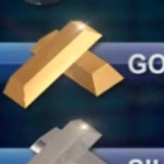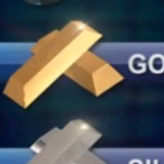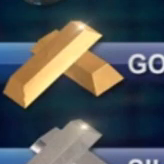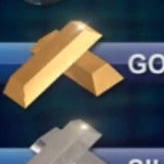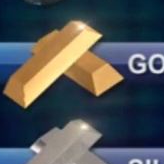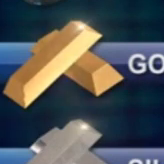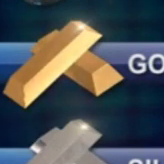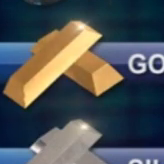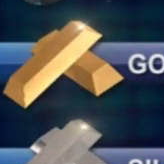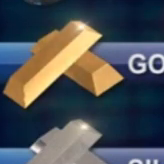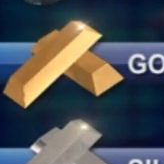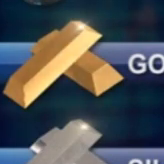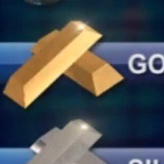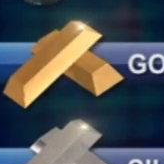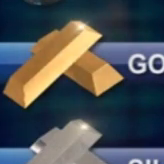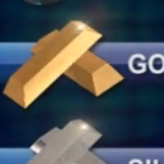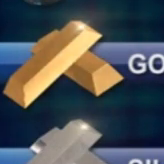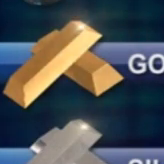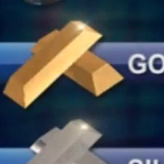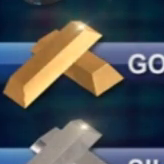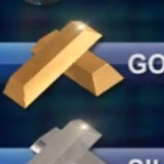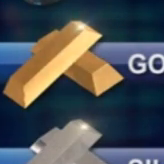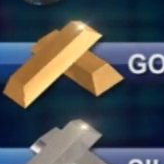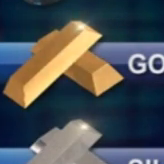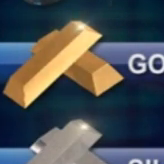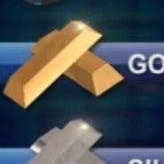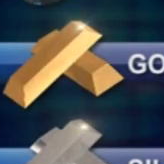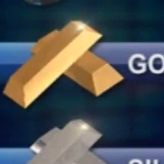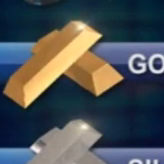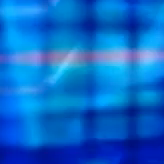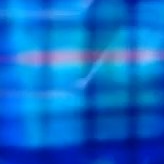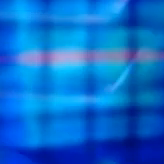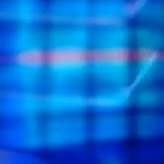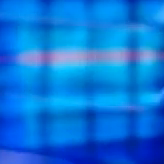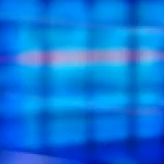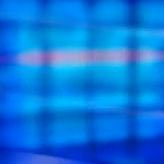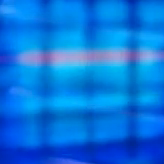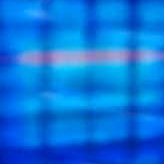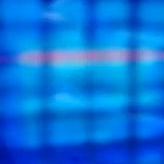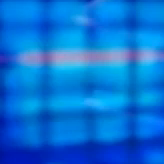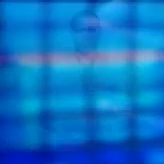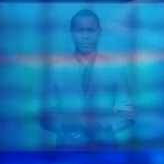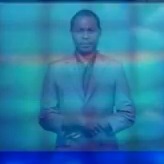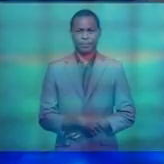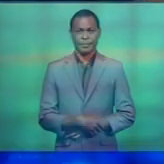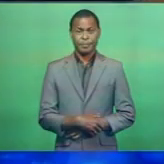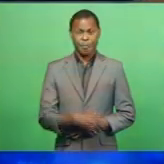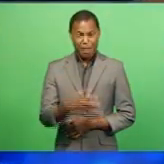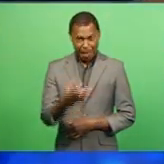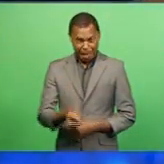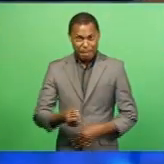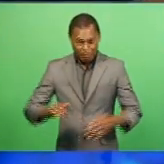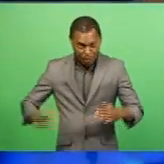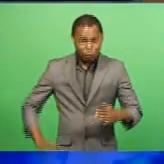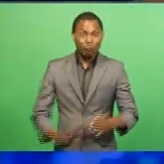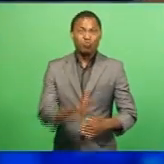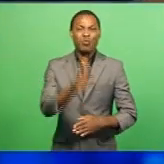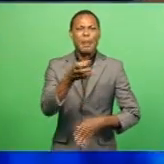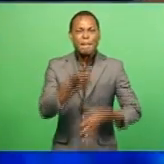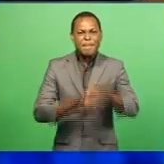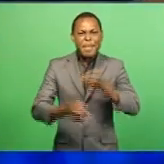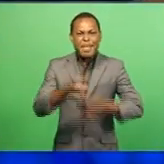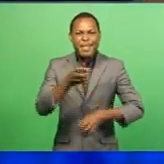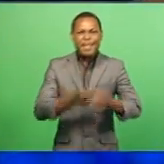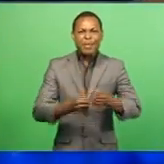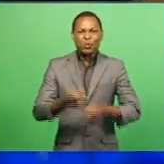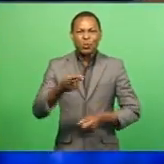$1,729 per ounce, and silver closed down at $25.99 an ounce. There has been an increase in milk production